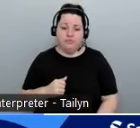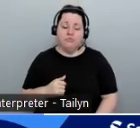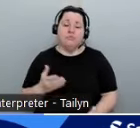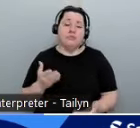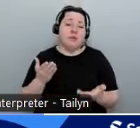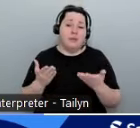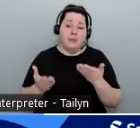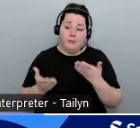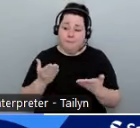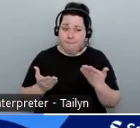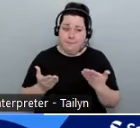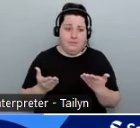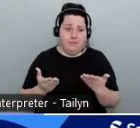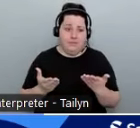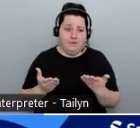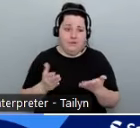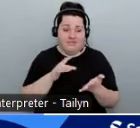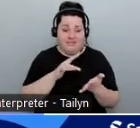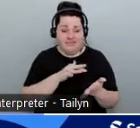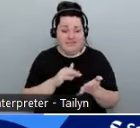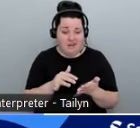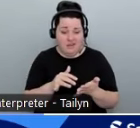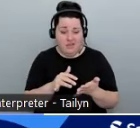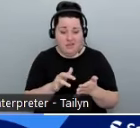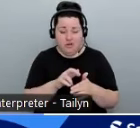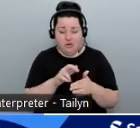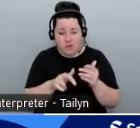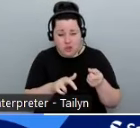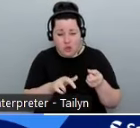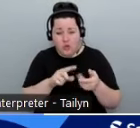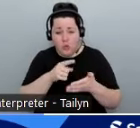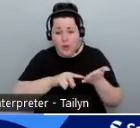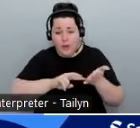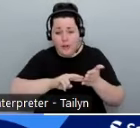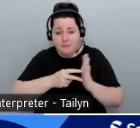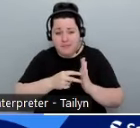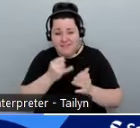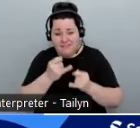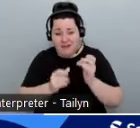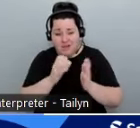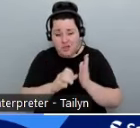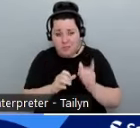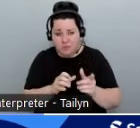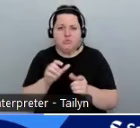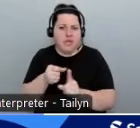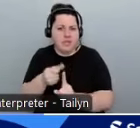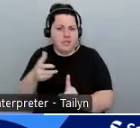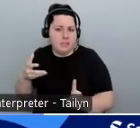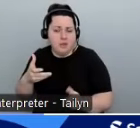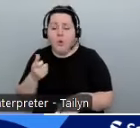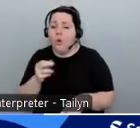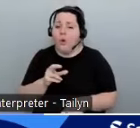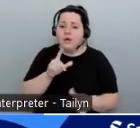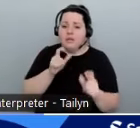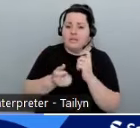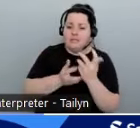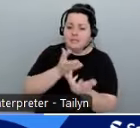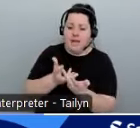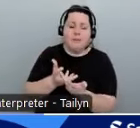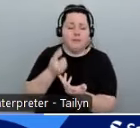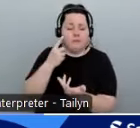on implications of the study that are described in the final chapter, or adapting those to meet a need in the